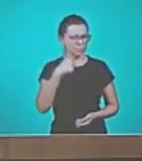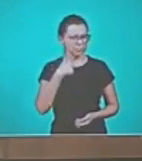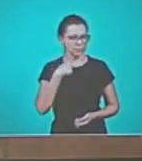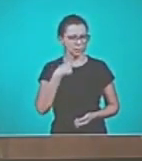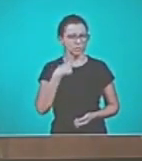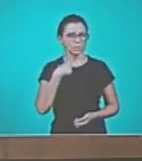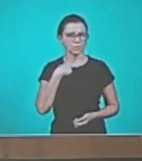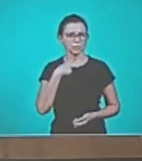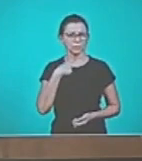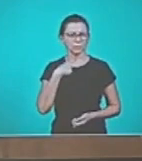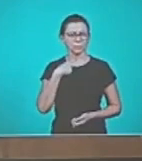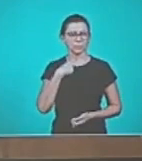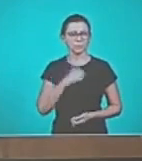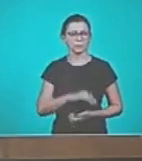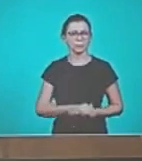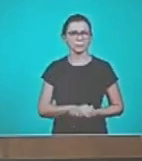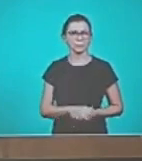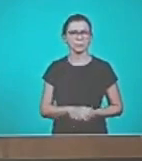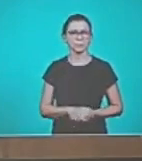I saw there,